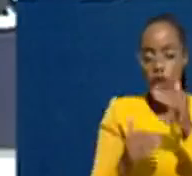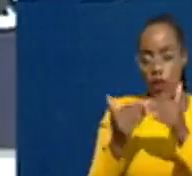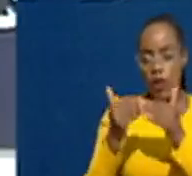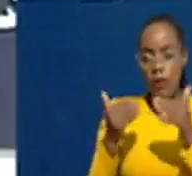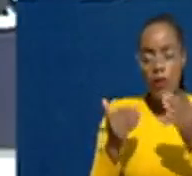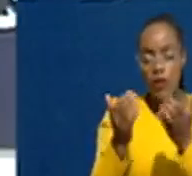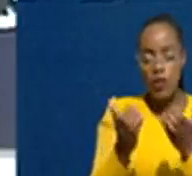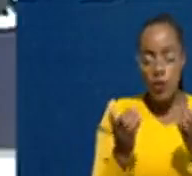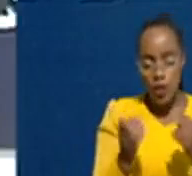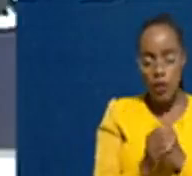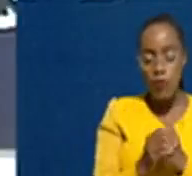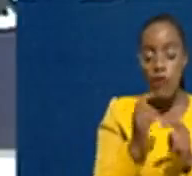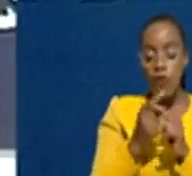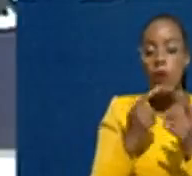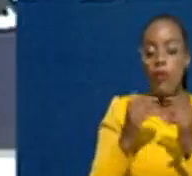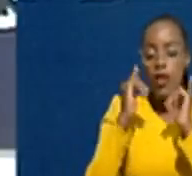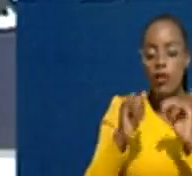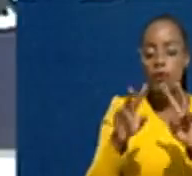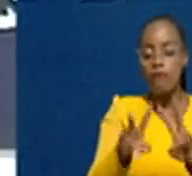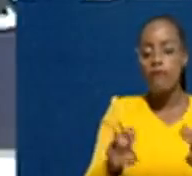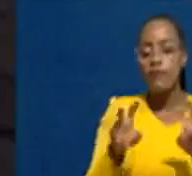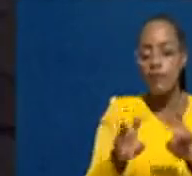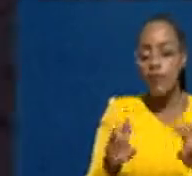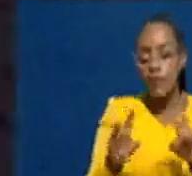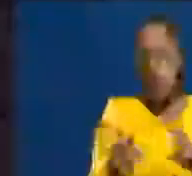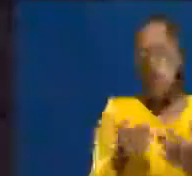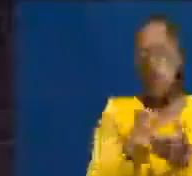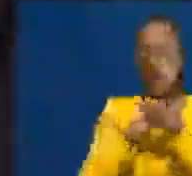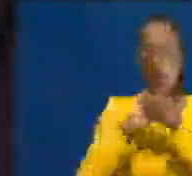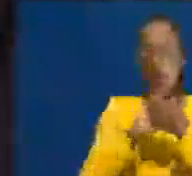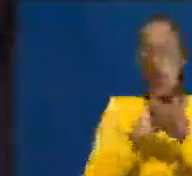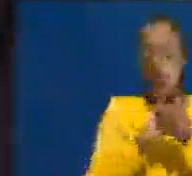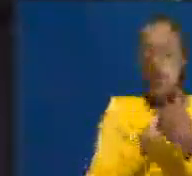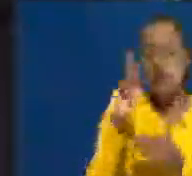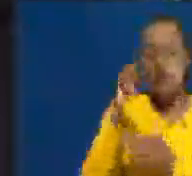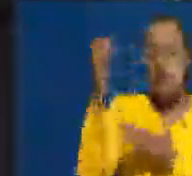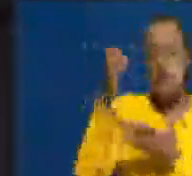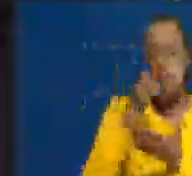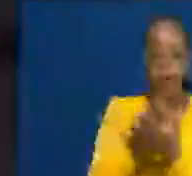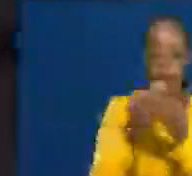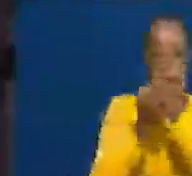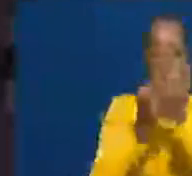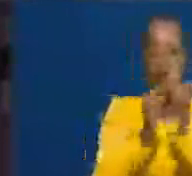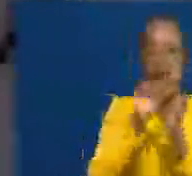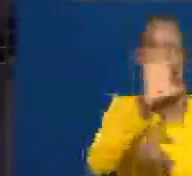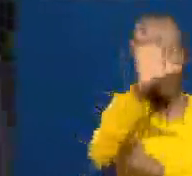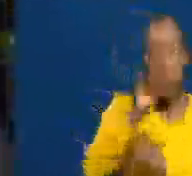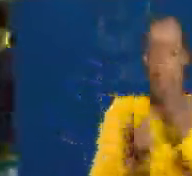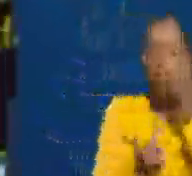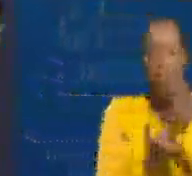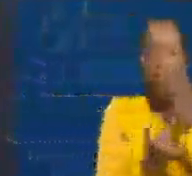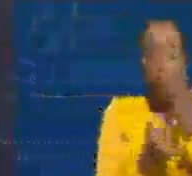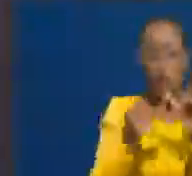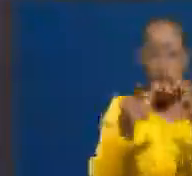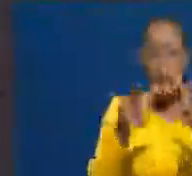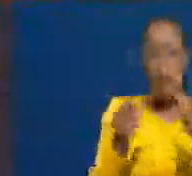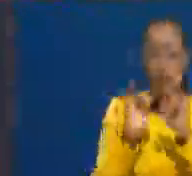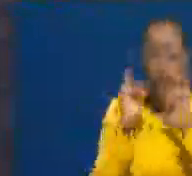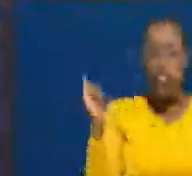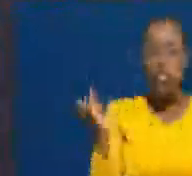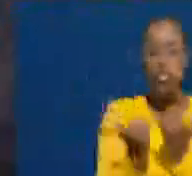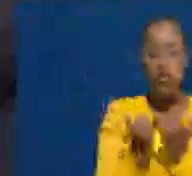requirements. This is according to a new survey by the Federation of Kenya Employers in partnership with the Africa Digital Media Institute